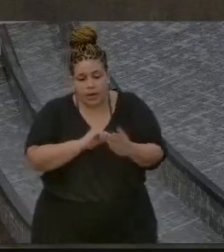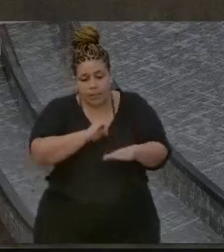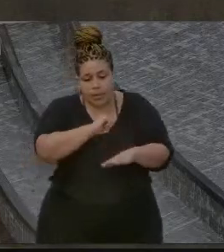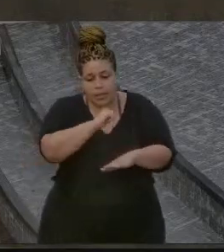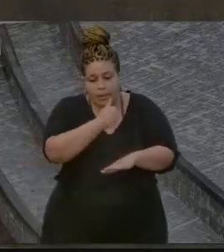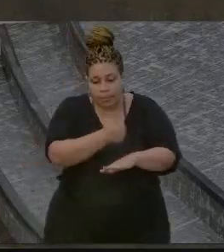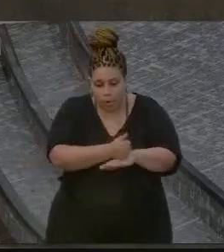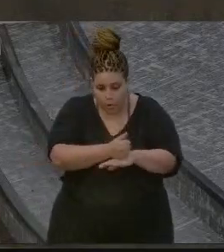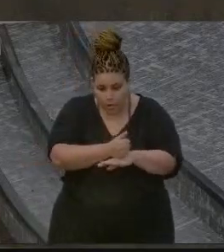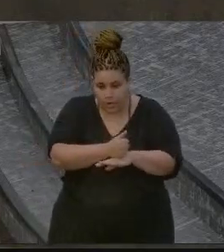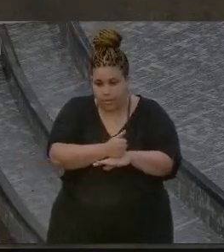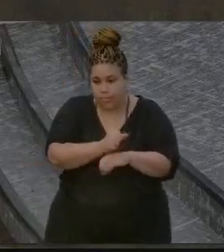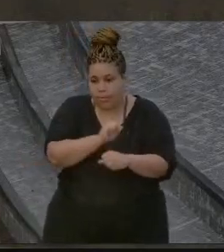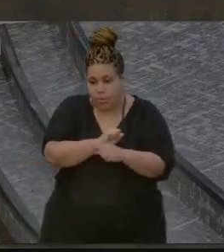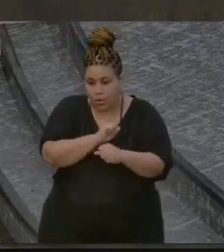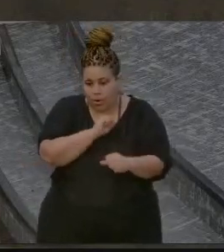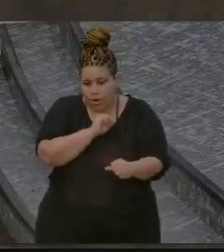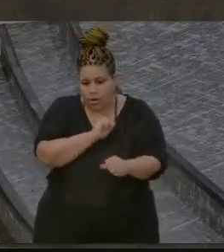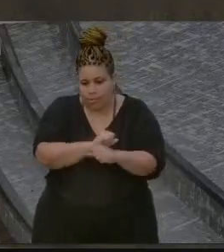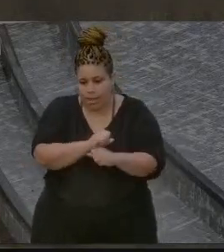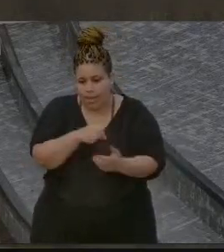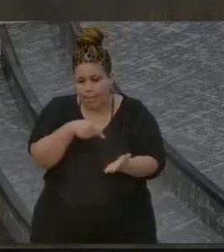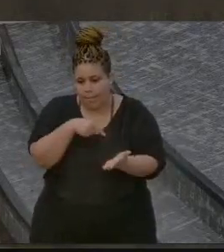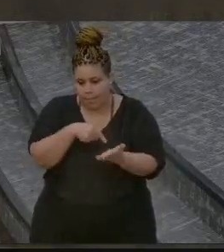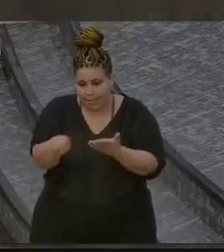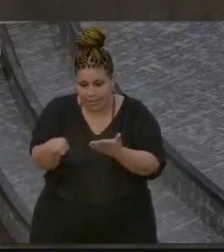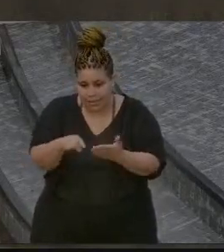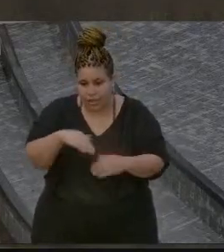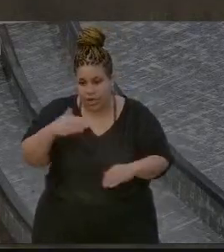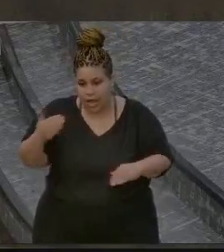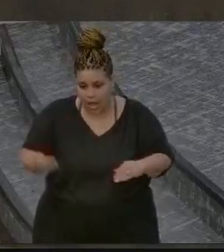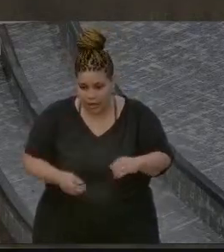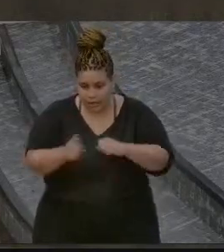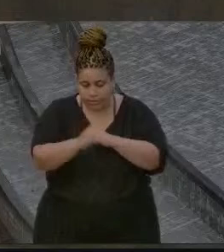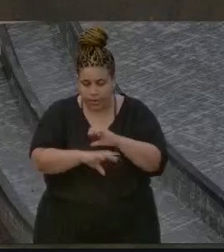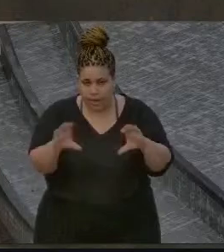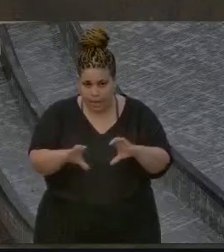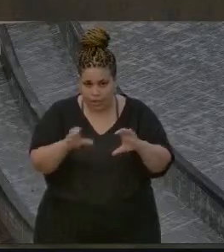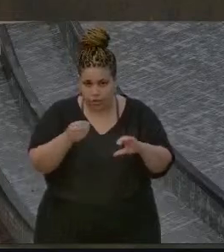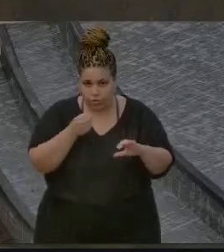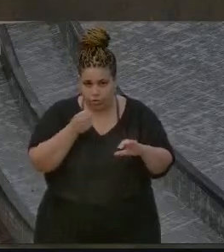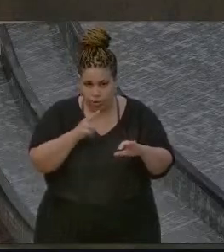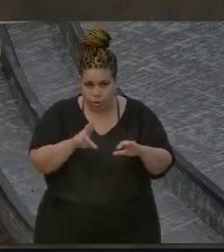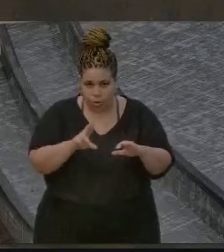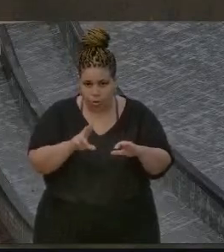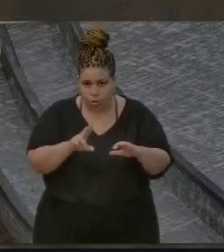employment, compensation, hiring, disciplinary action or dismissal,